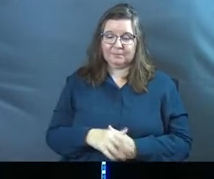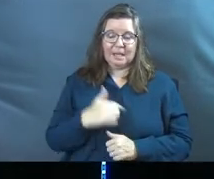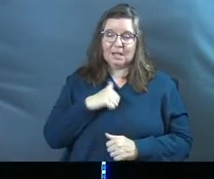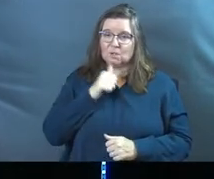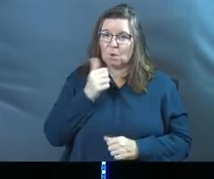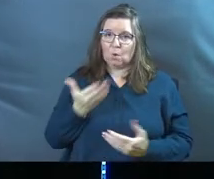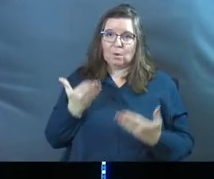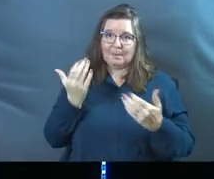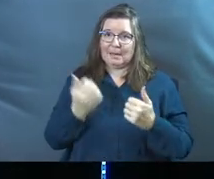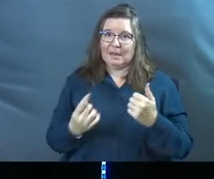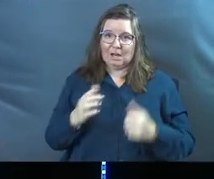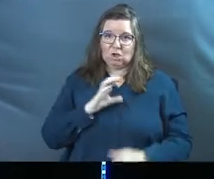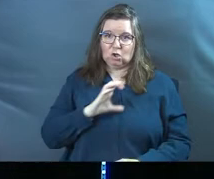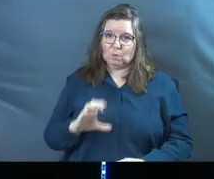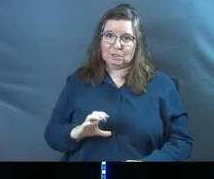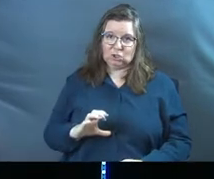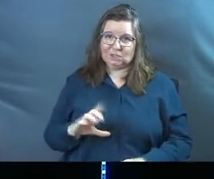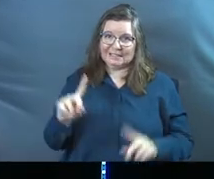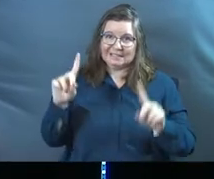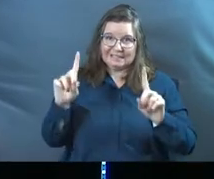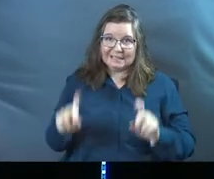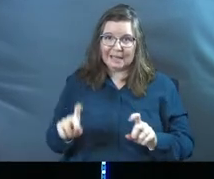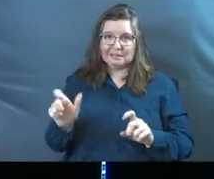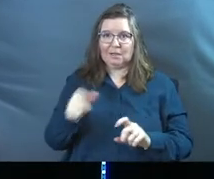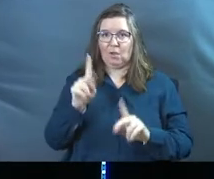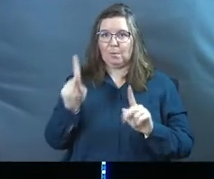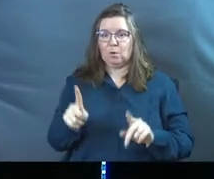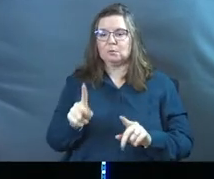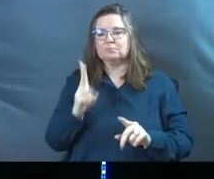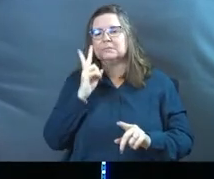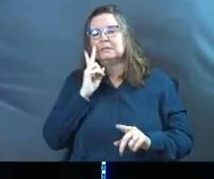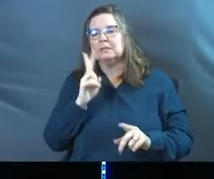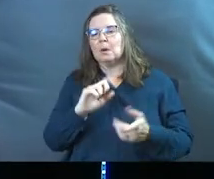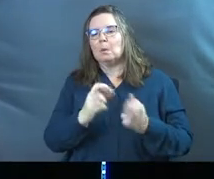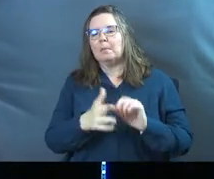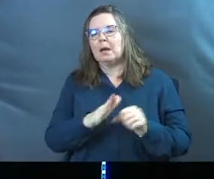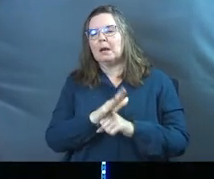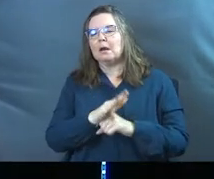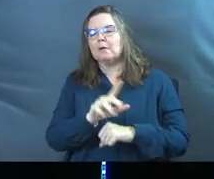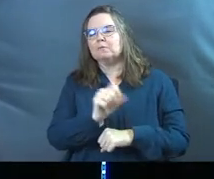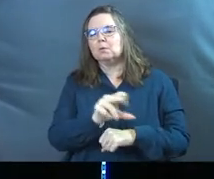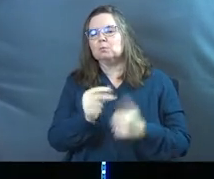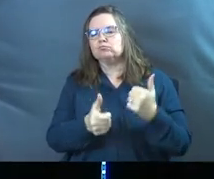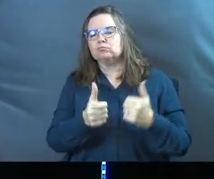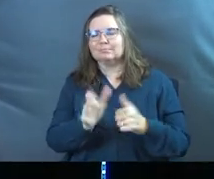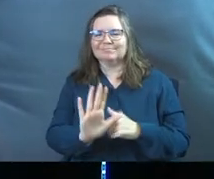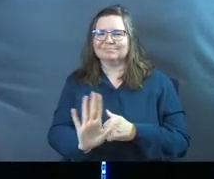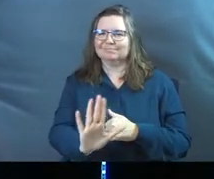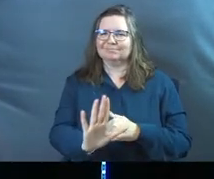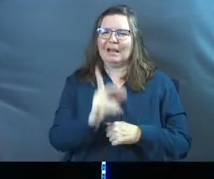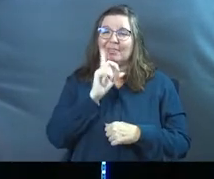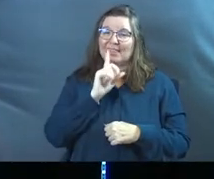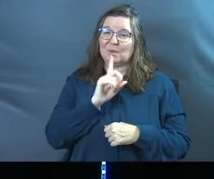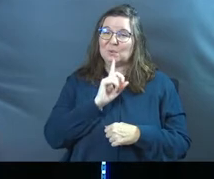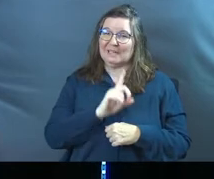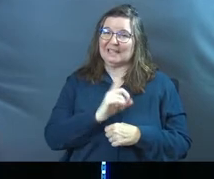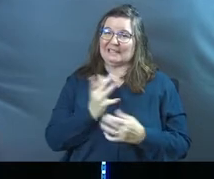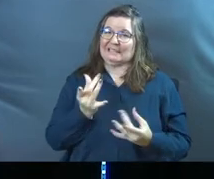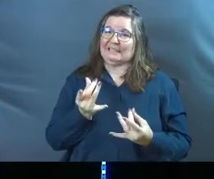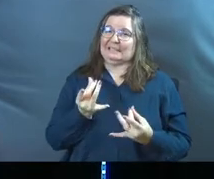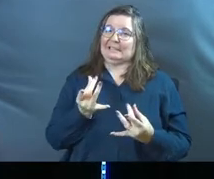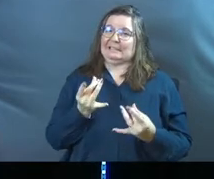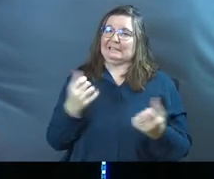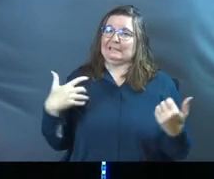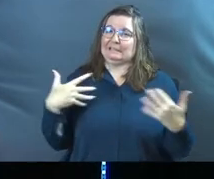I don't recommend any Christian ever test somebody else's repentance. I think that gets you in a really,